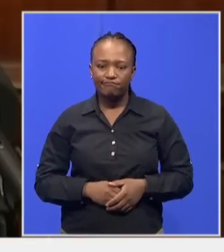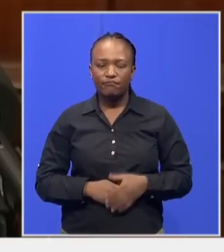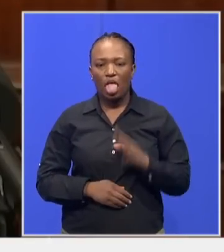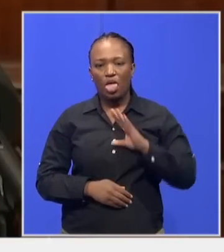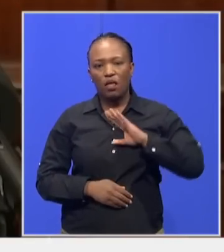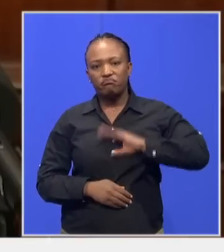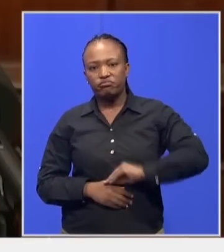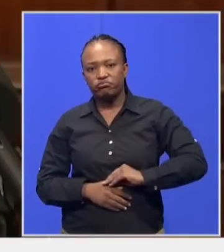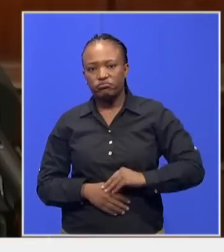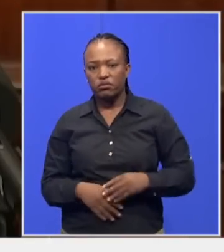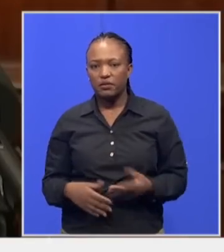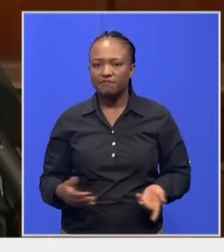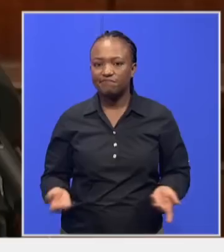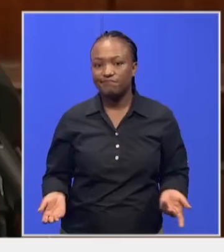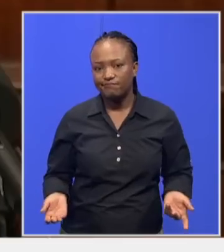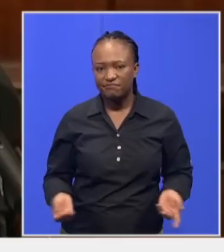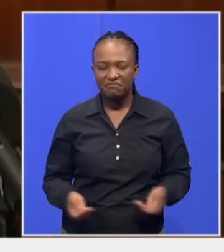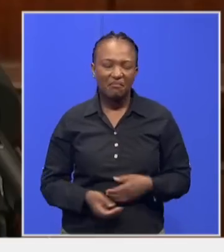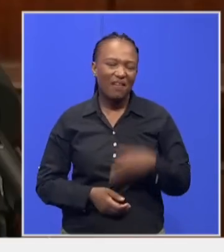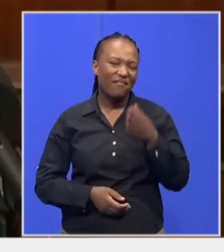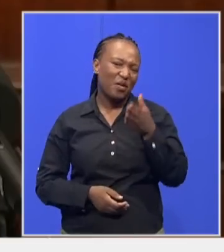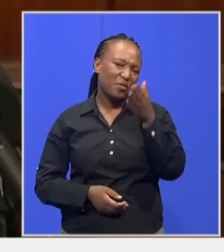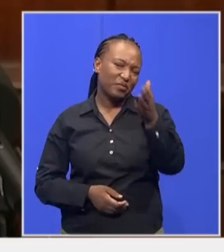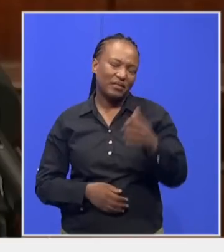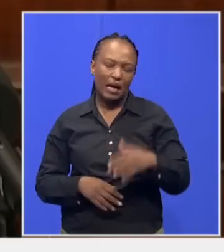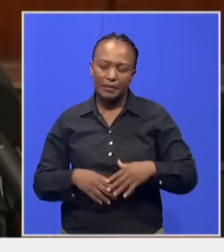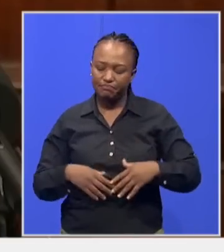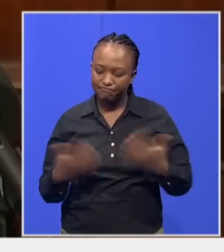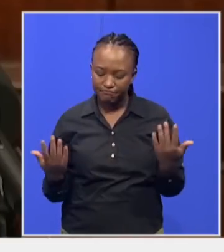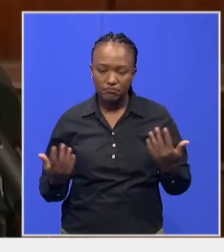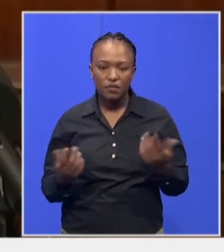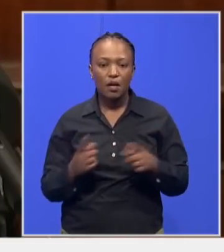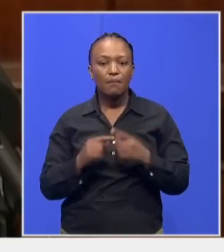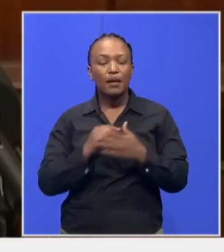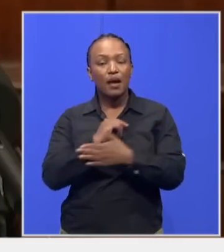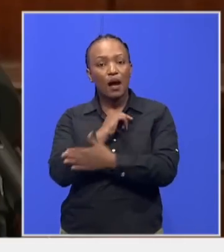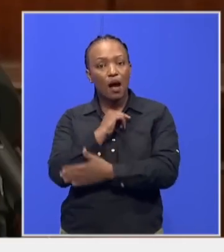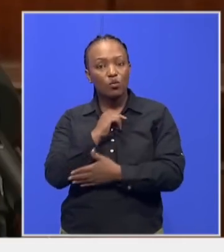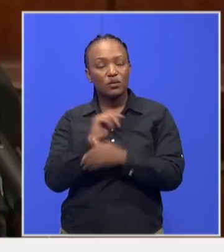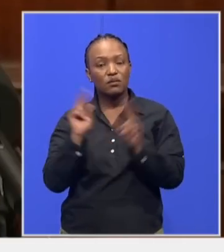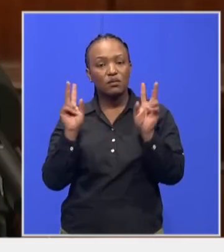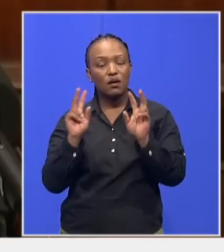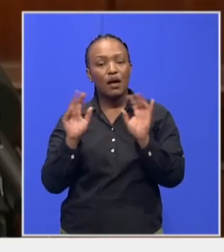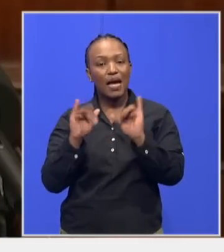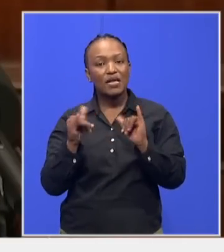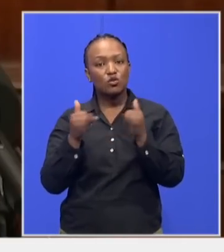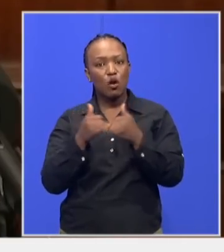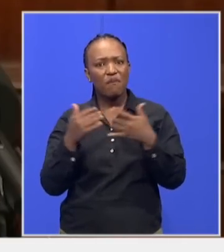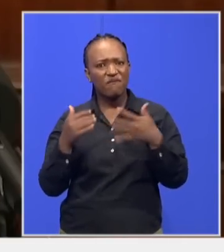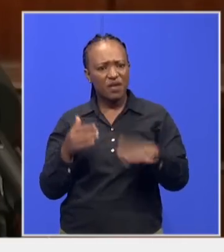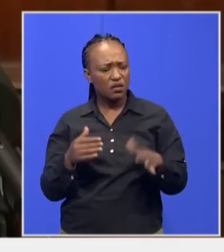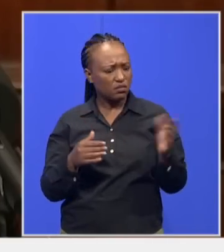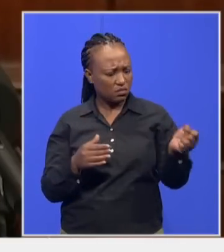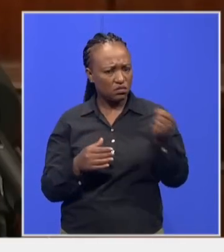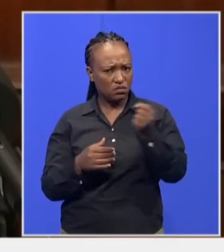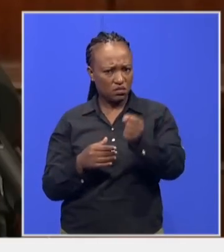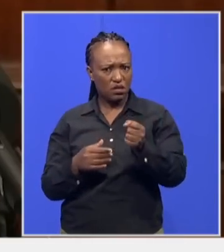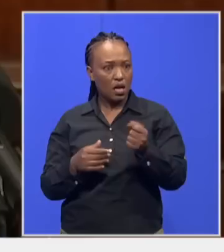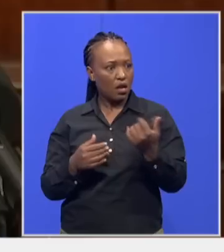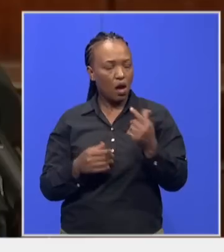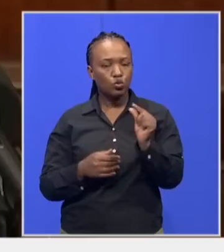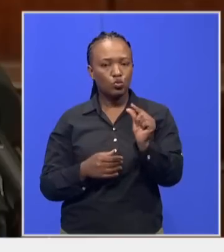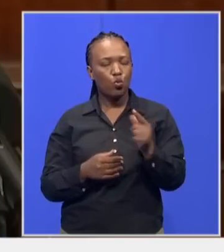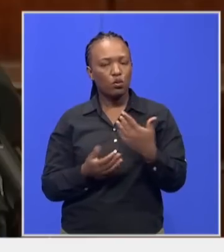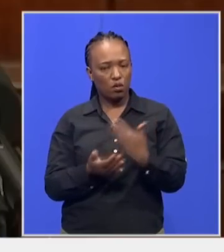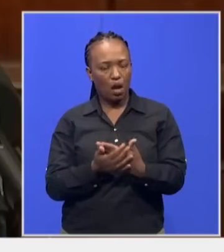are despondent. They don't see the future there, when in fact the country and Eskom has invested a lot in them, but we are about to lose them as